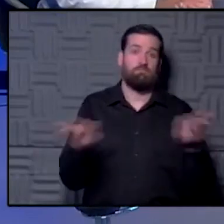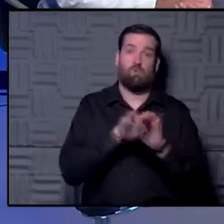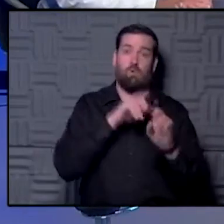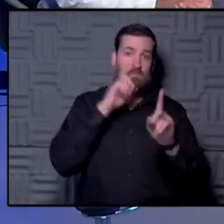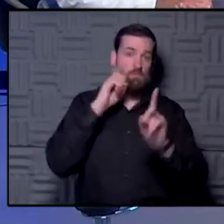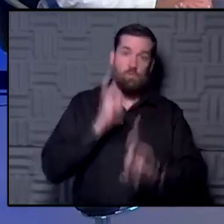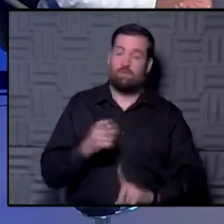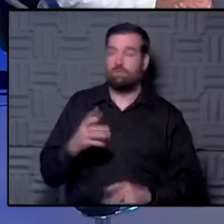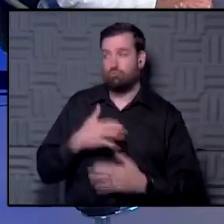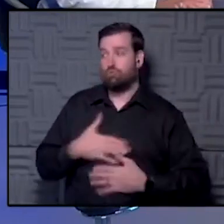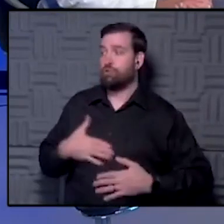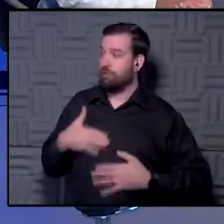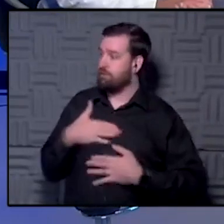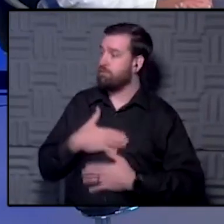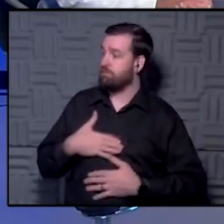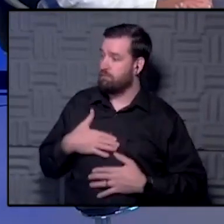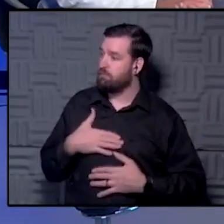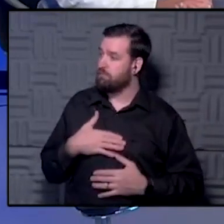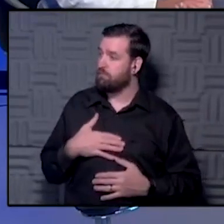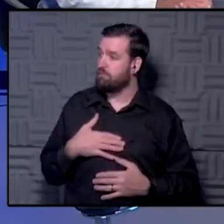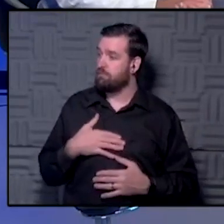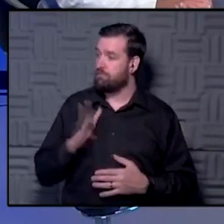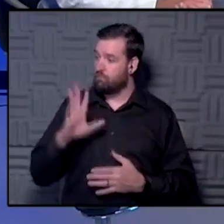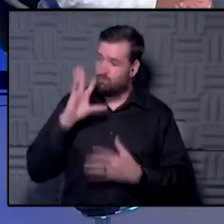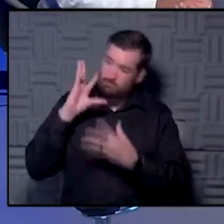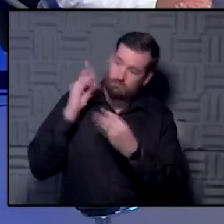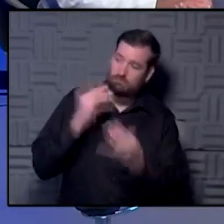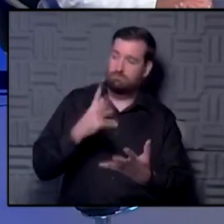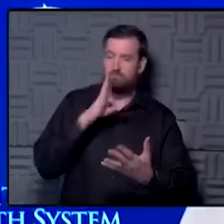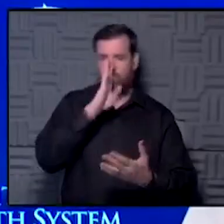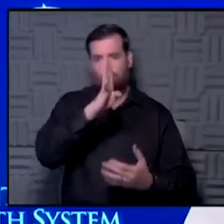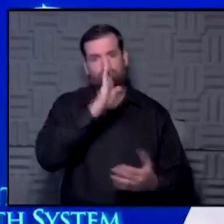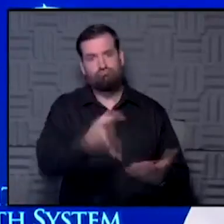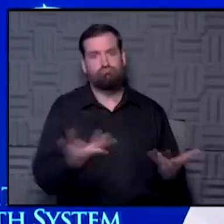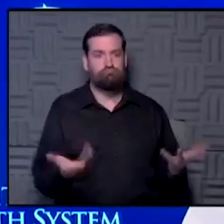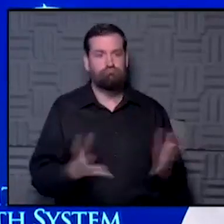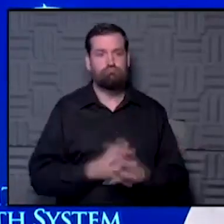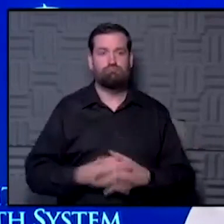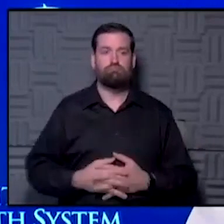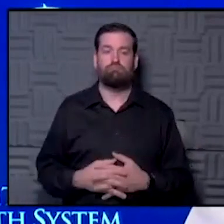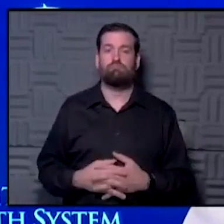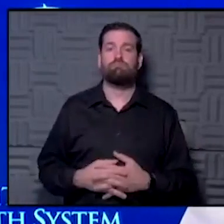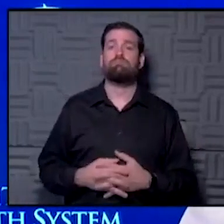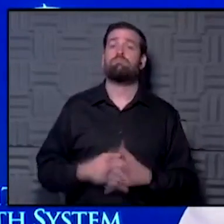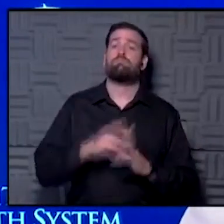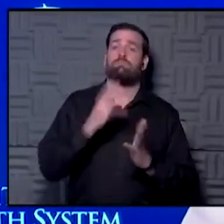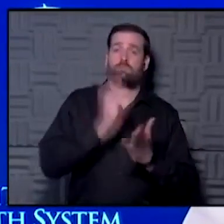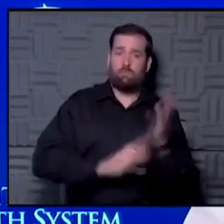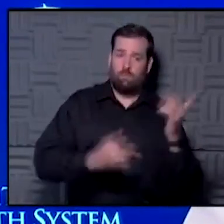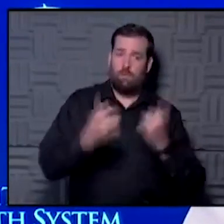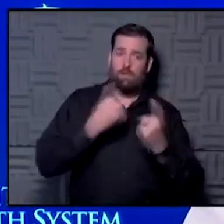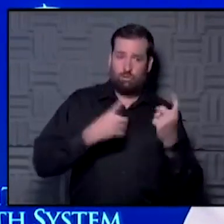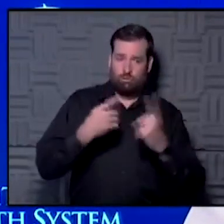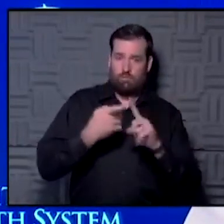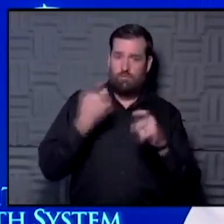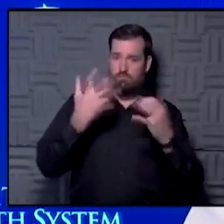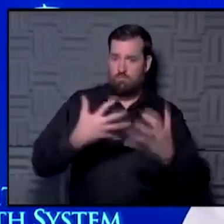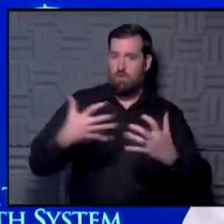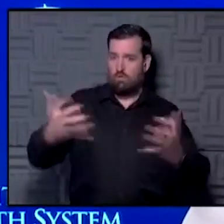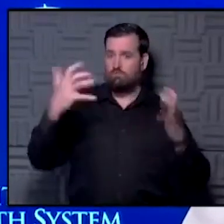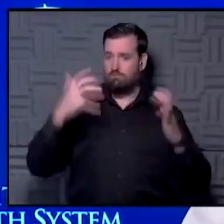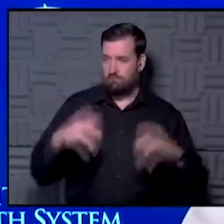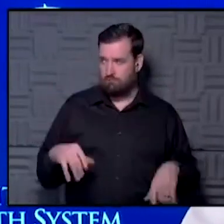and appreciate the insight and the honesty about that. We've got some questions that we've pulled in from the